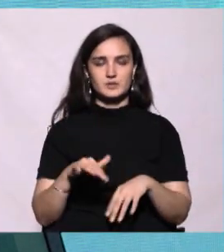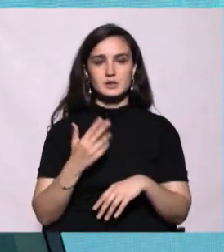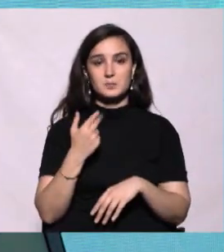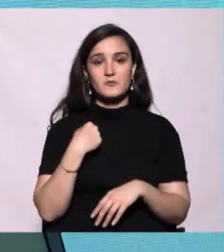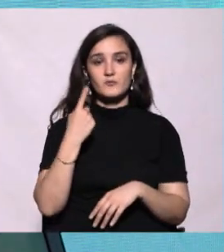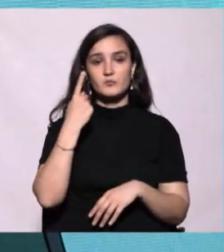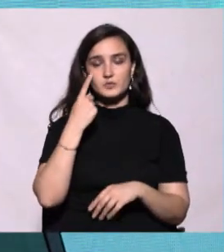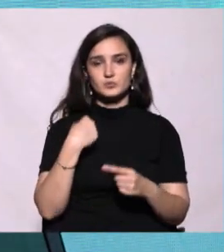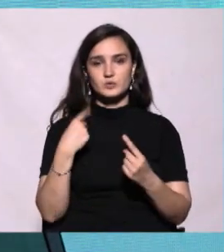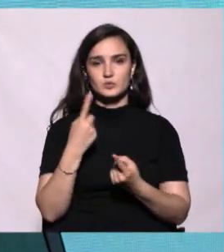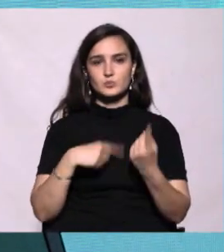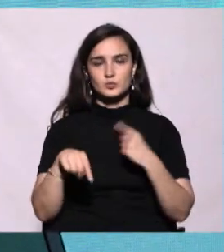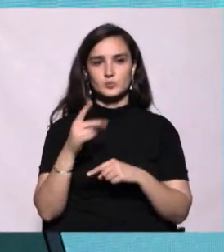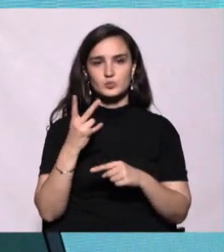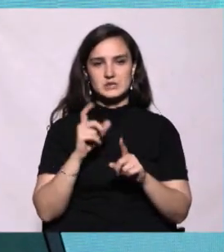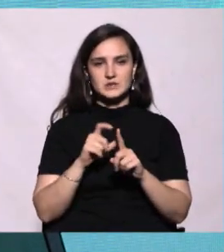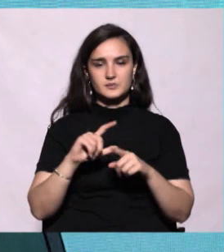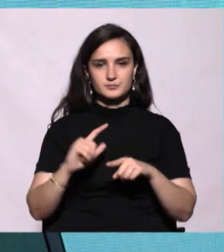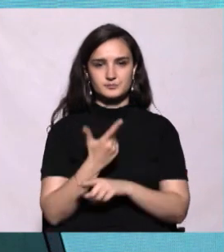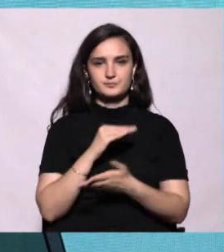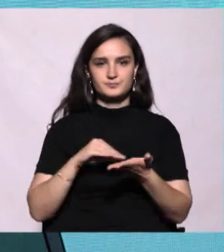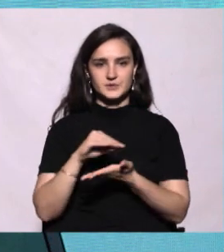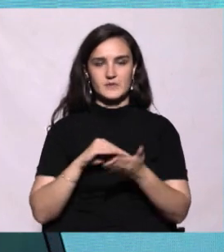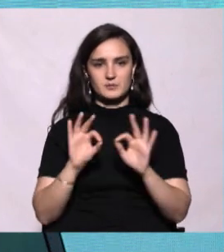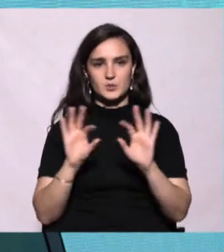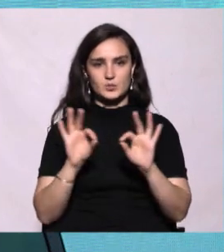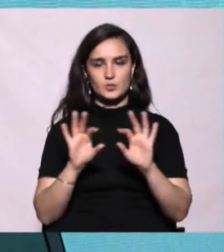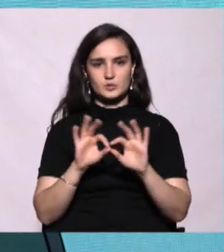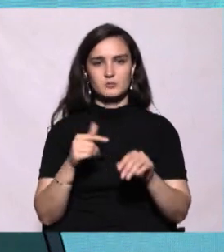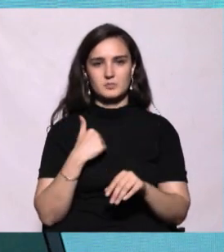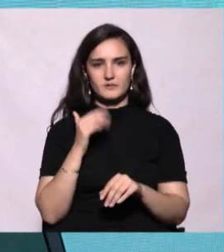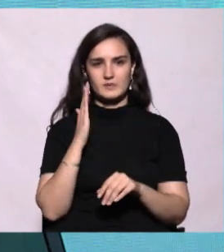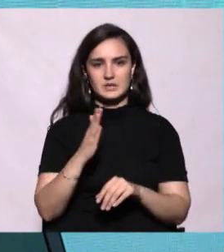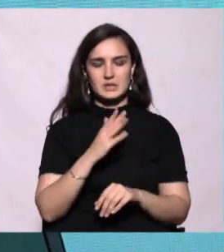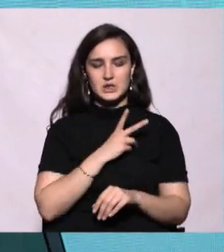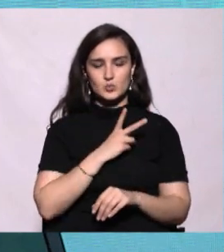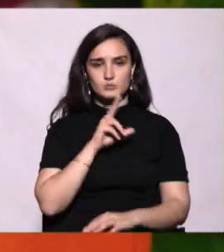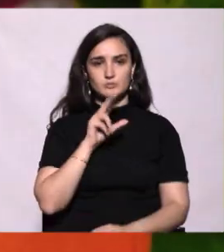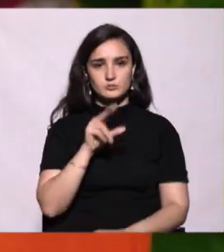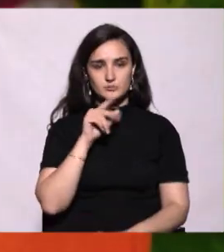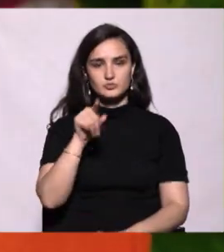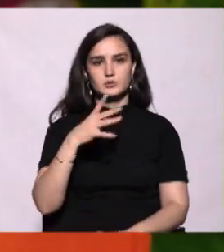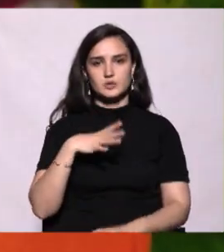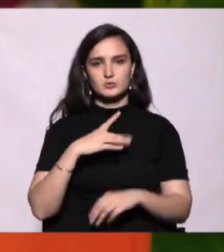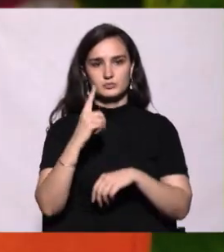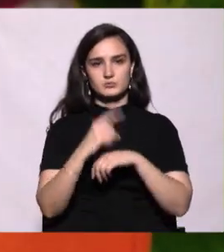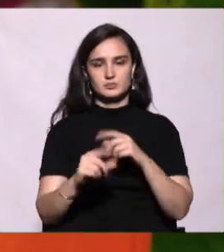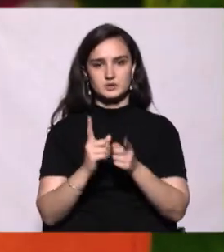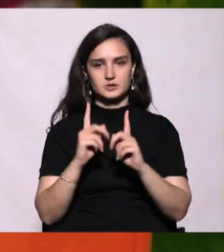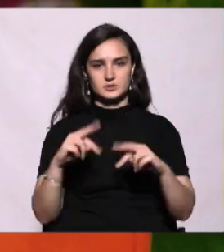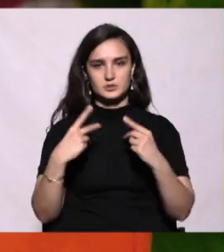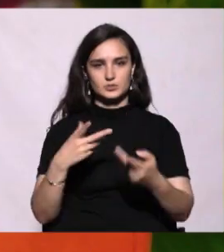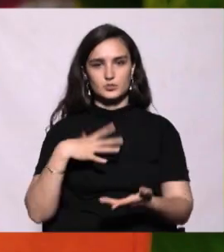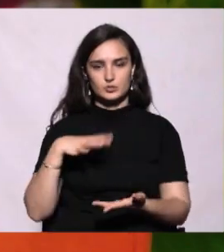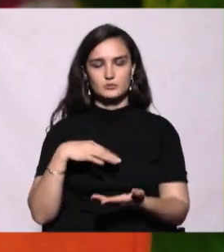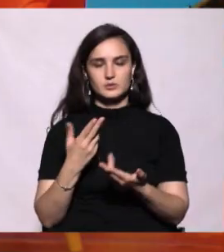think we should recap the words one last time. I will say them for pronunciation. And I will translate into